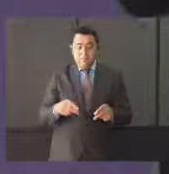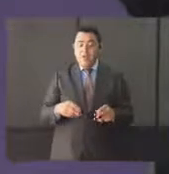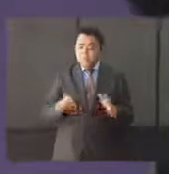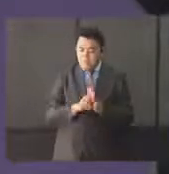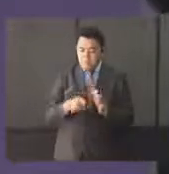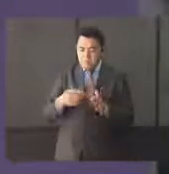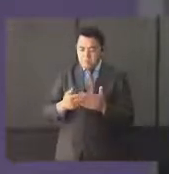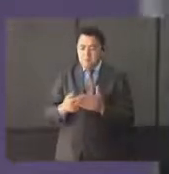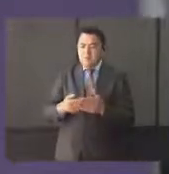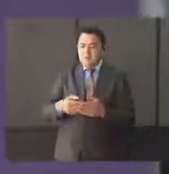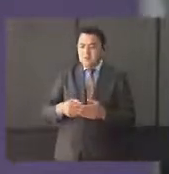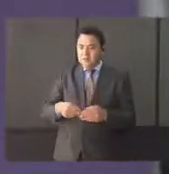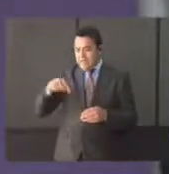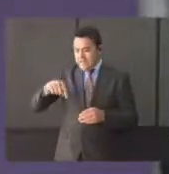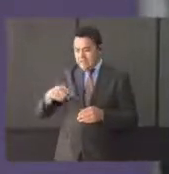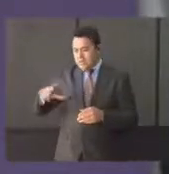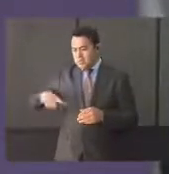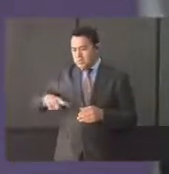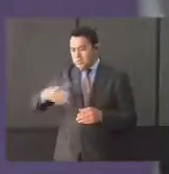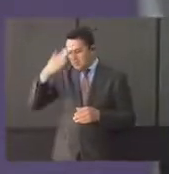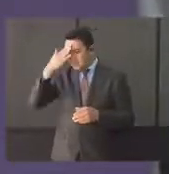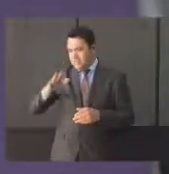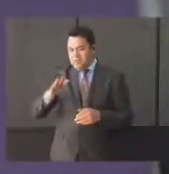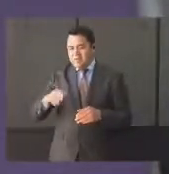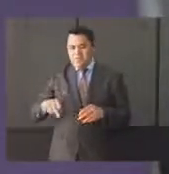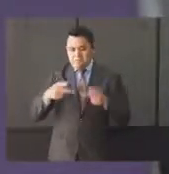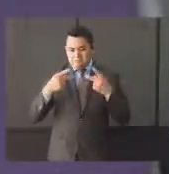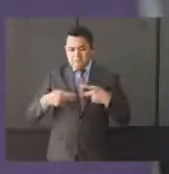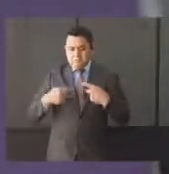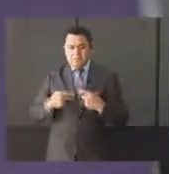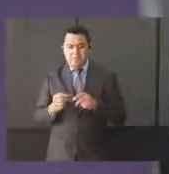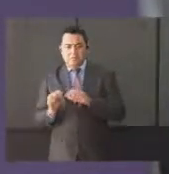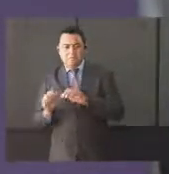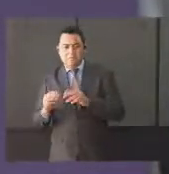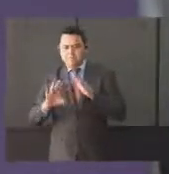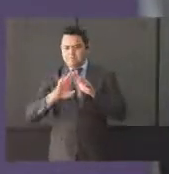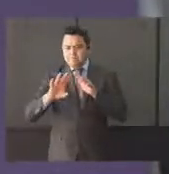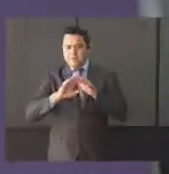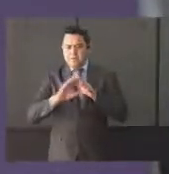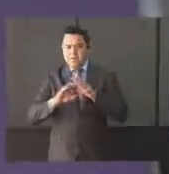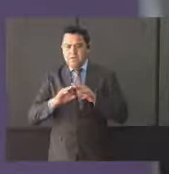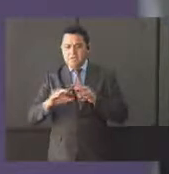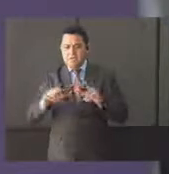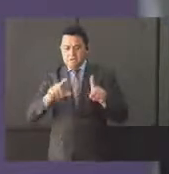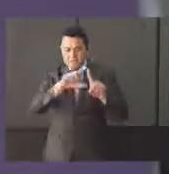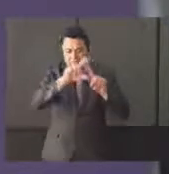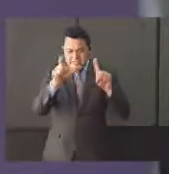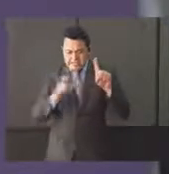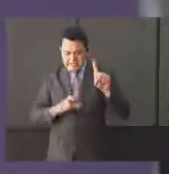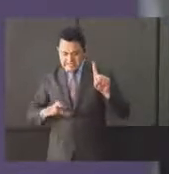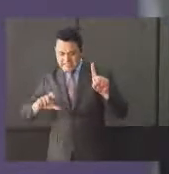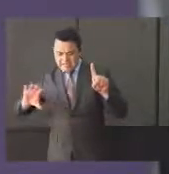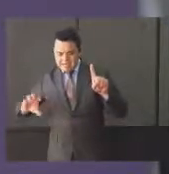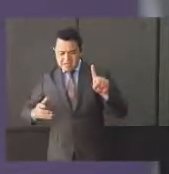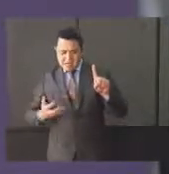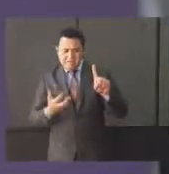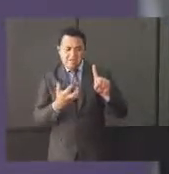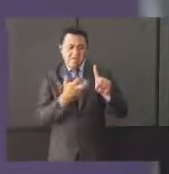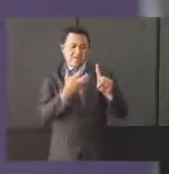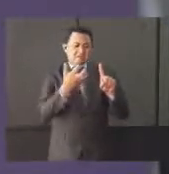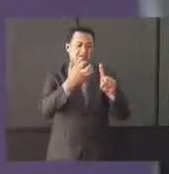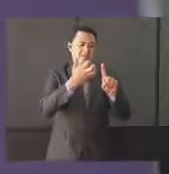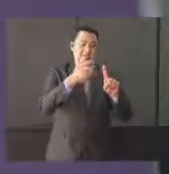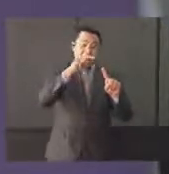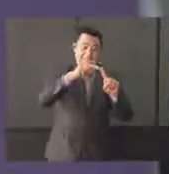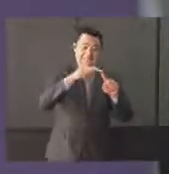Mexico just crossed Mexico through Tijuana, crossing to the United States. Now that they can no longer cross, that there